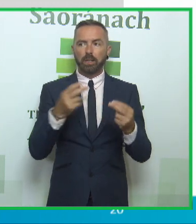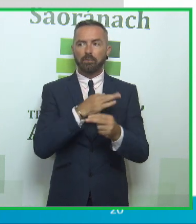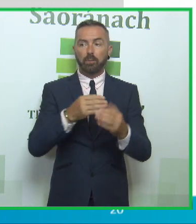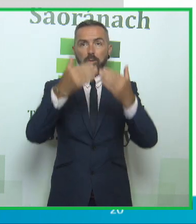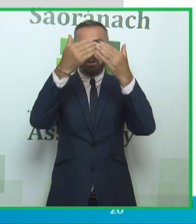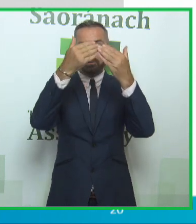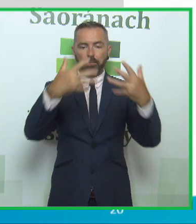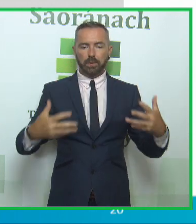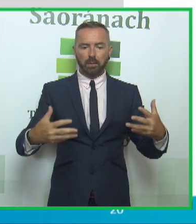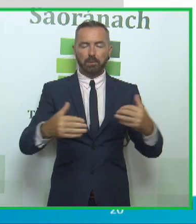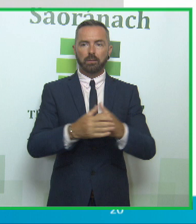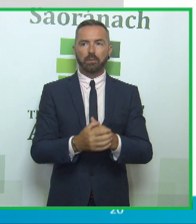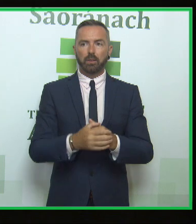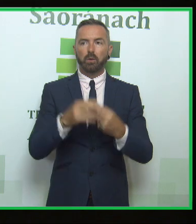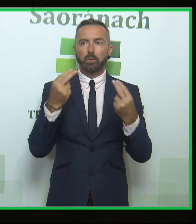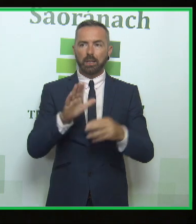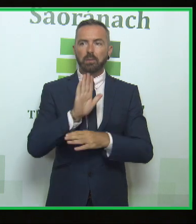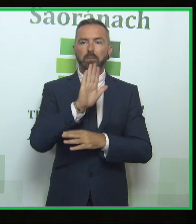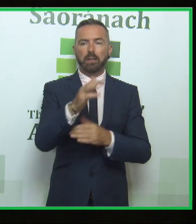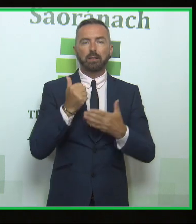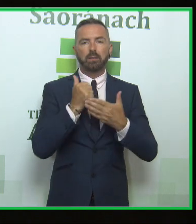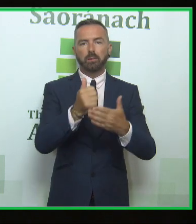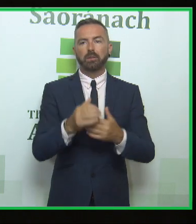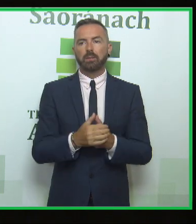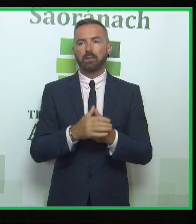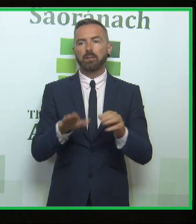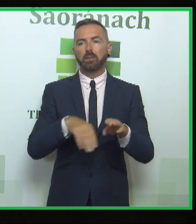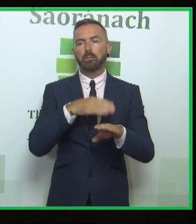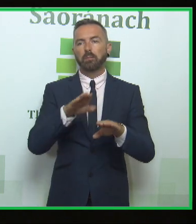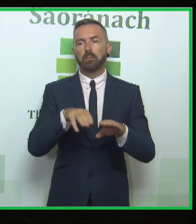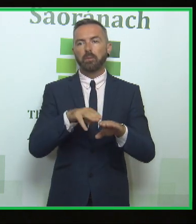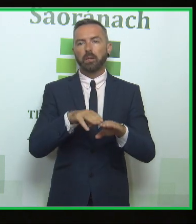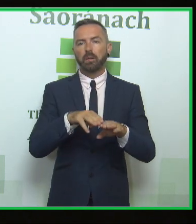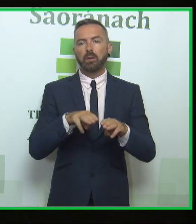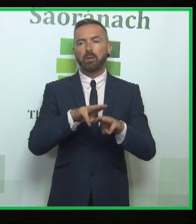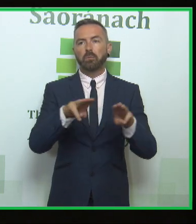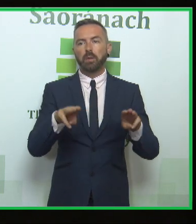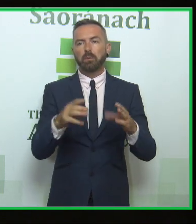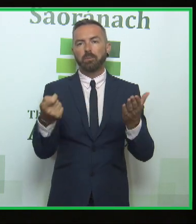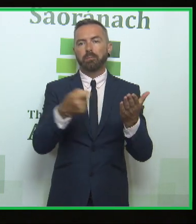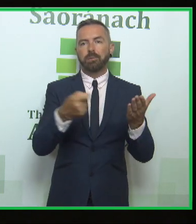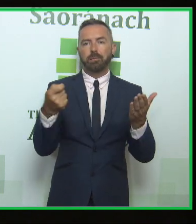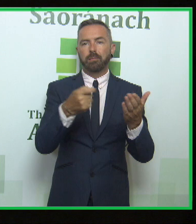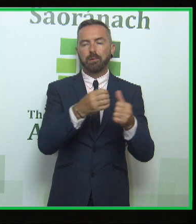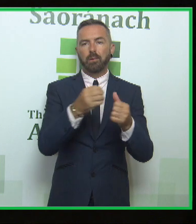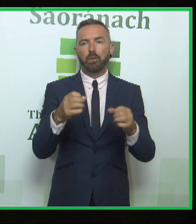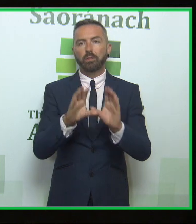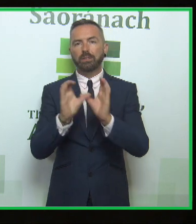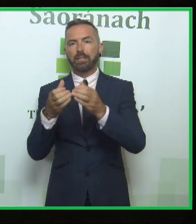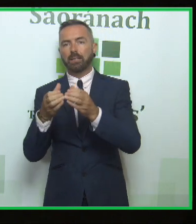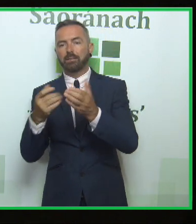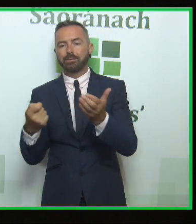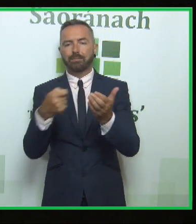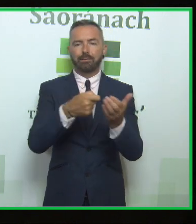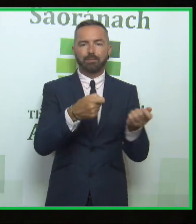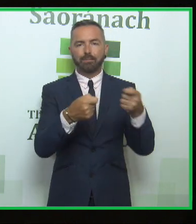we need mandated support where people row in from other sectors and, give